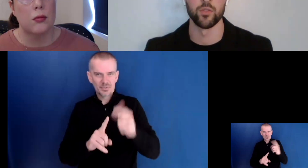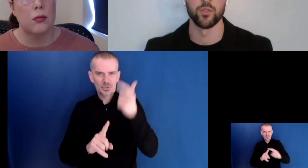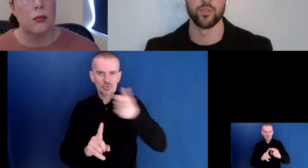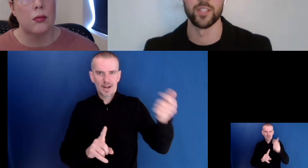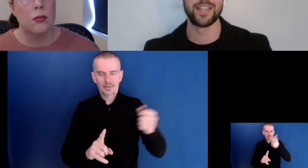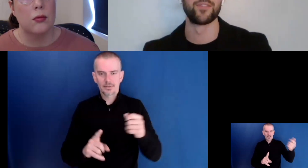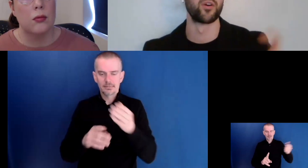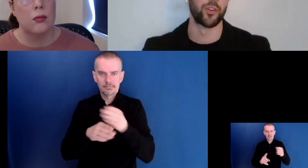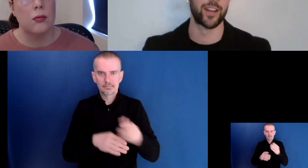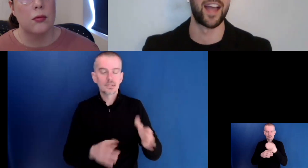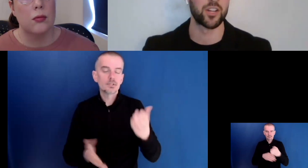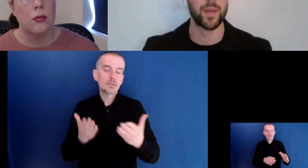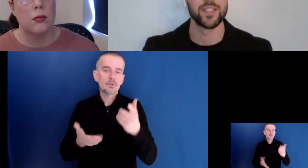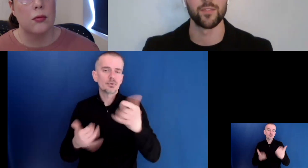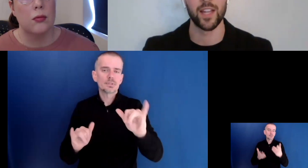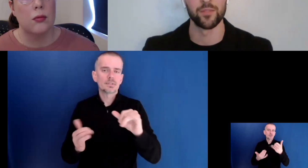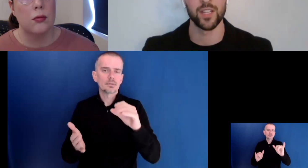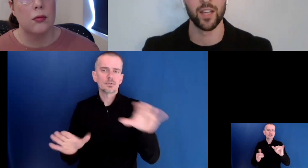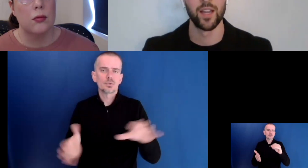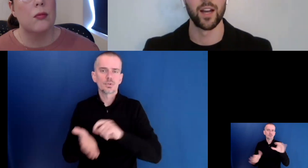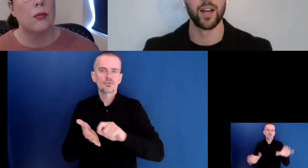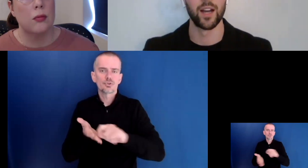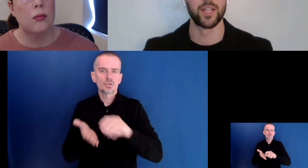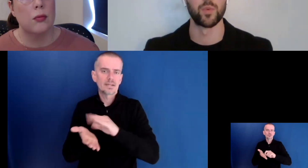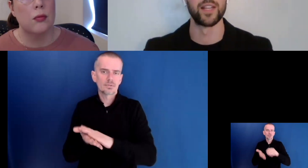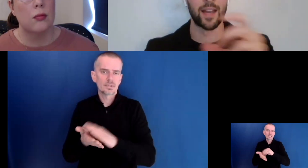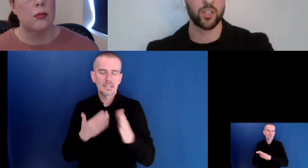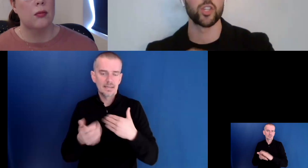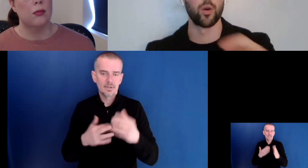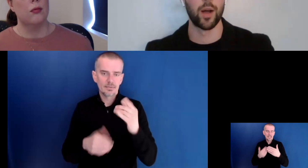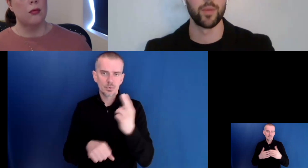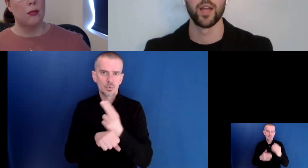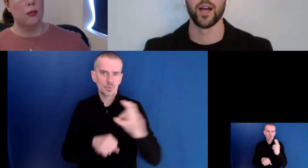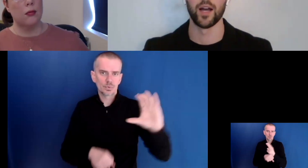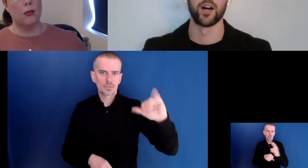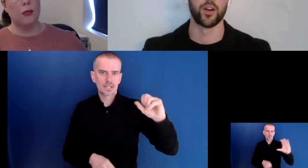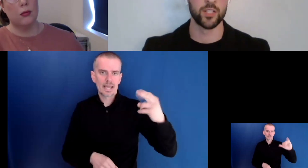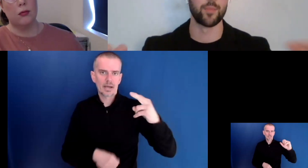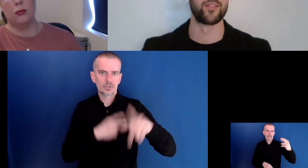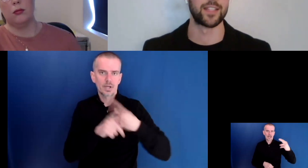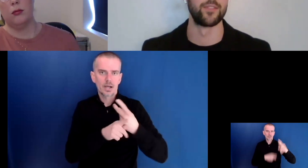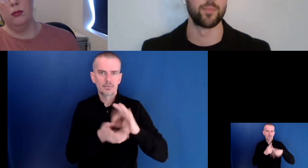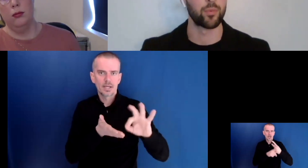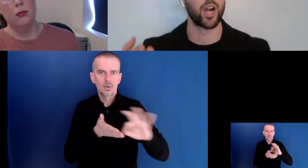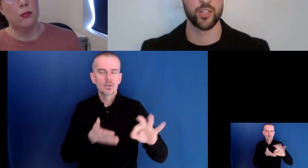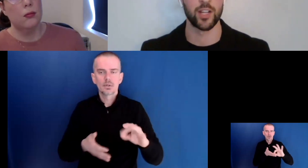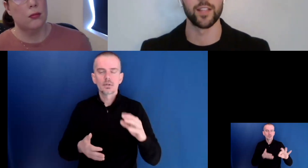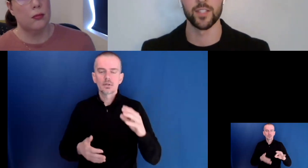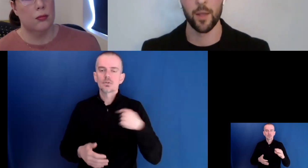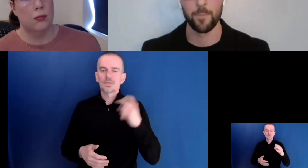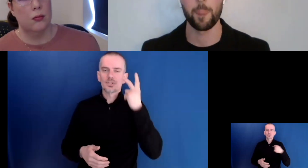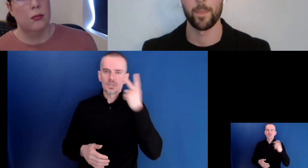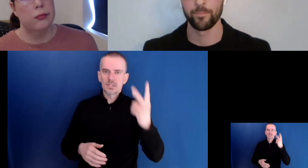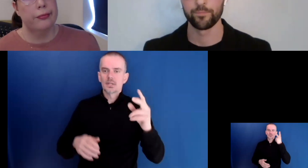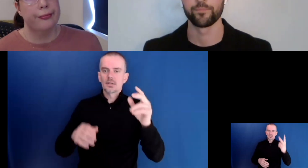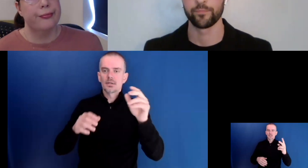of those journal entries, even though you're on a cash basis of accounting, because we need that to show up on our statement of activity by project, let's